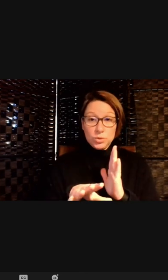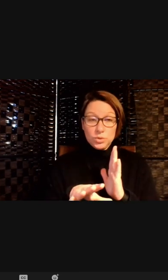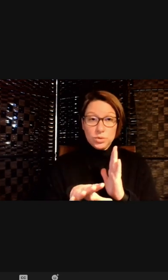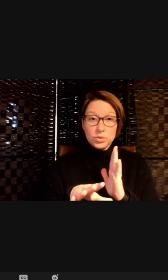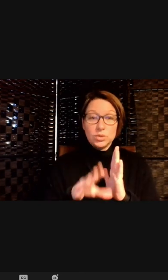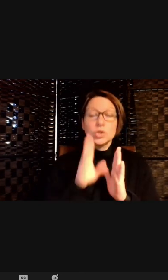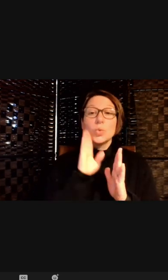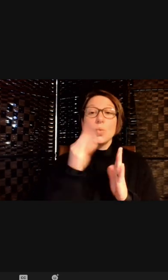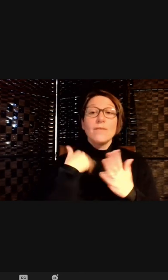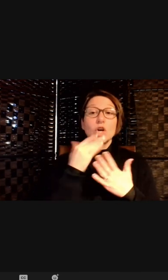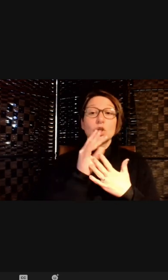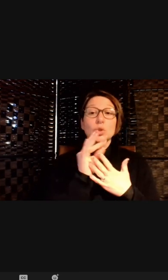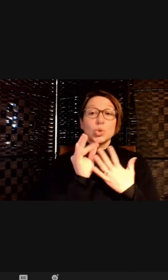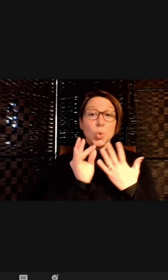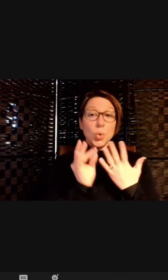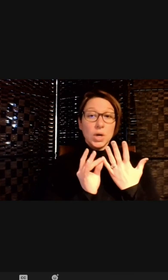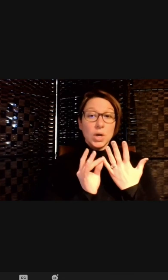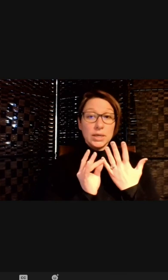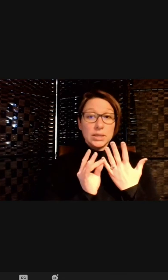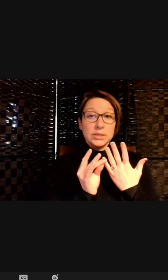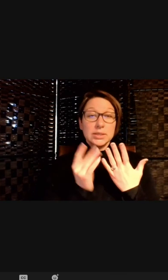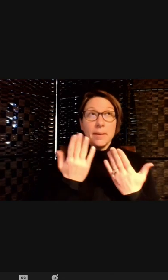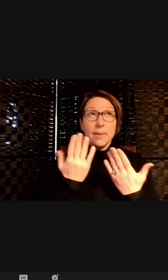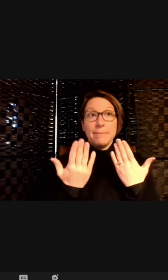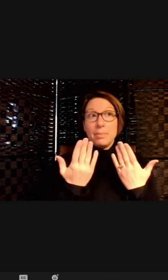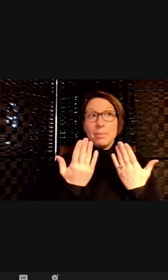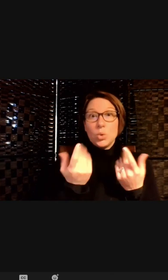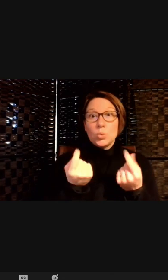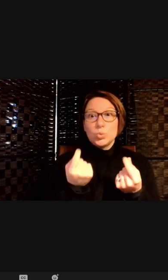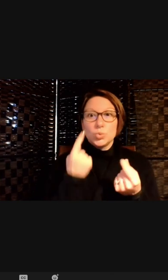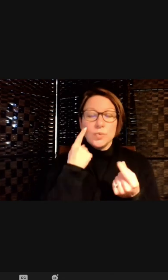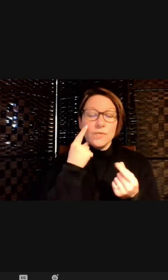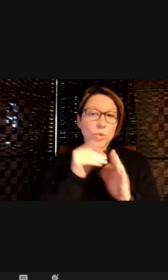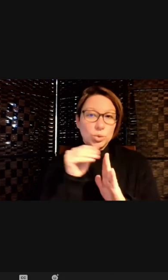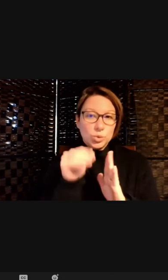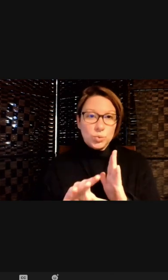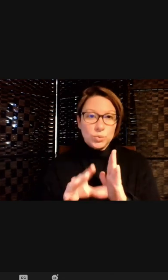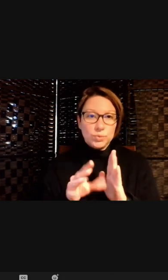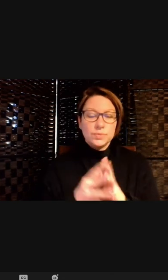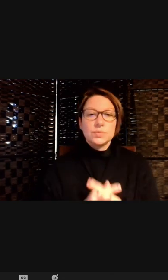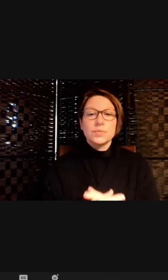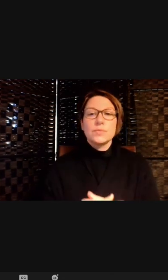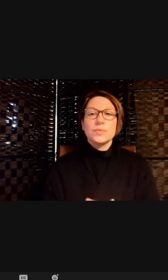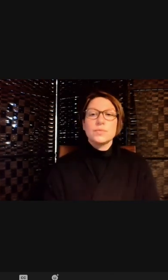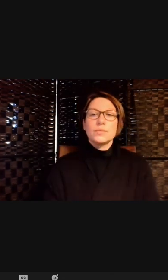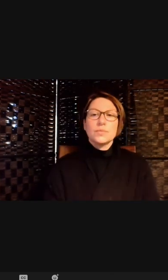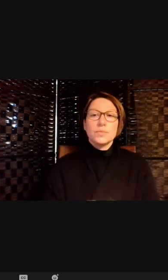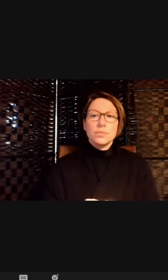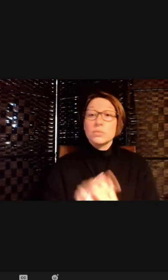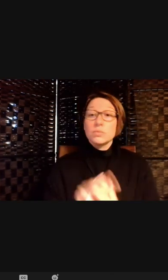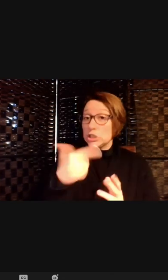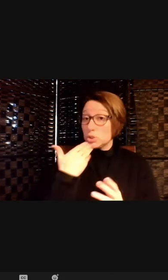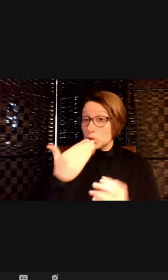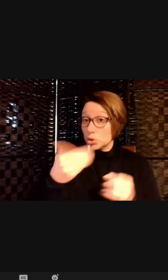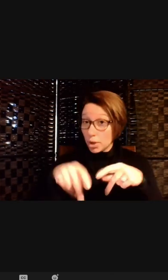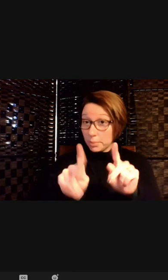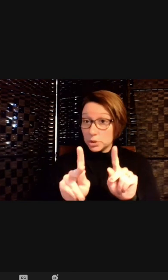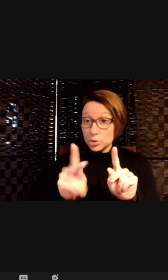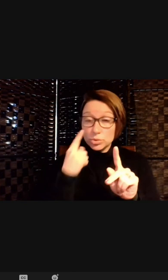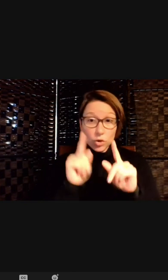some choices of things that might need to be done for that student. And this is a good opportunity